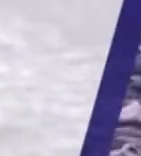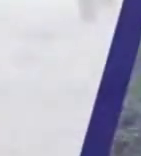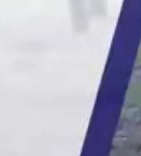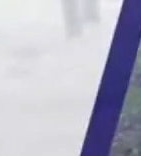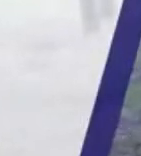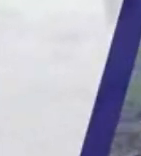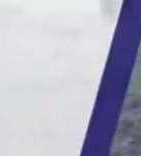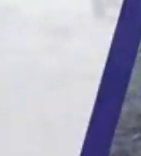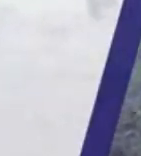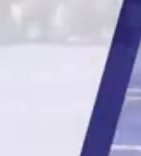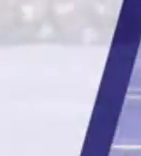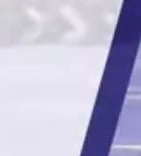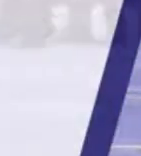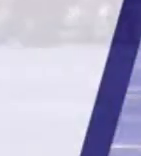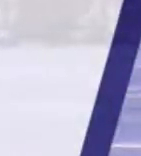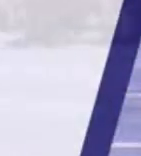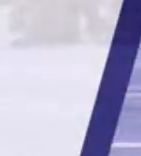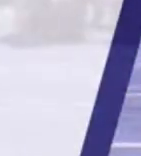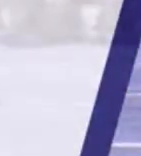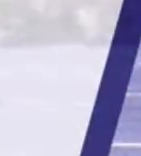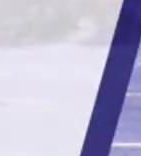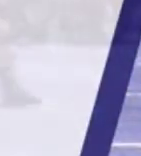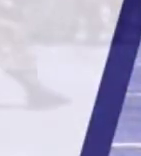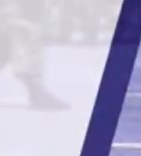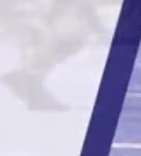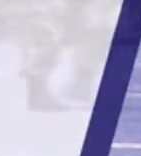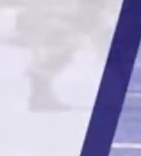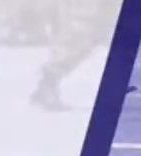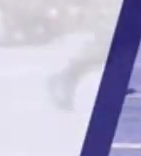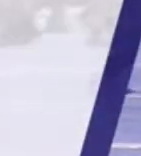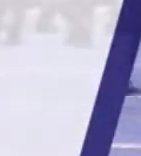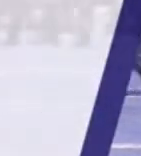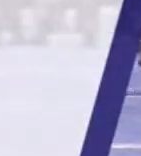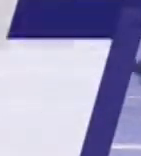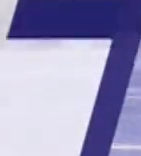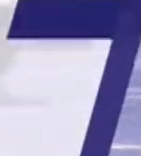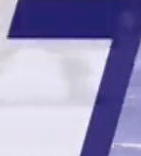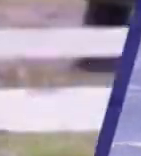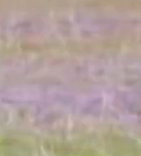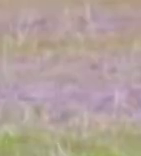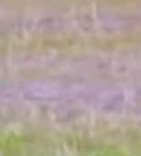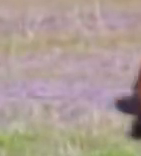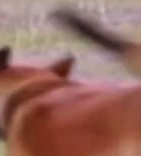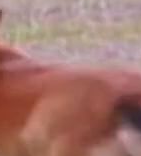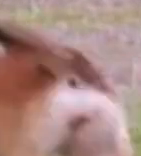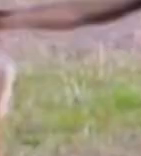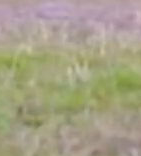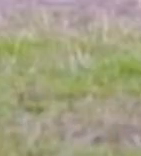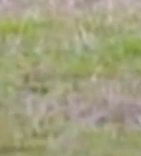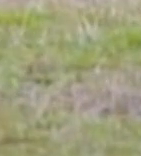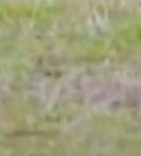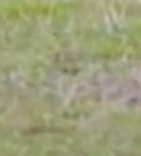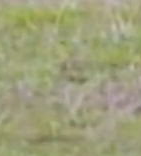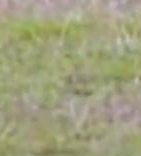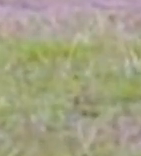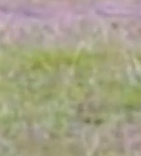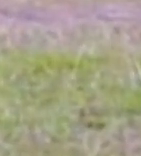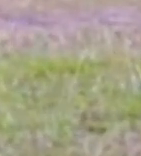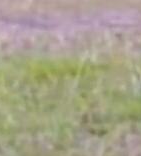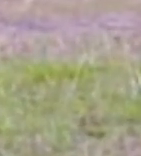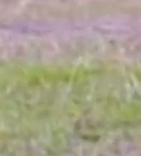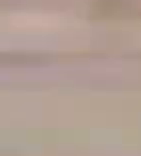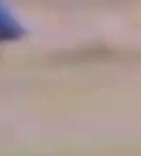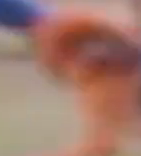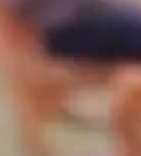the recruitment process. KDF recruitment is absolutely free to all. For more information, tune in to